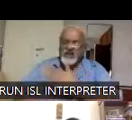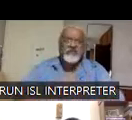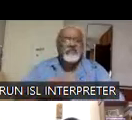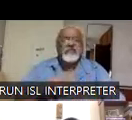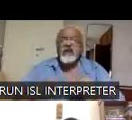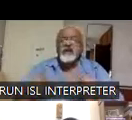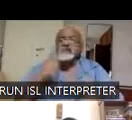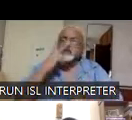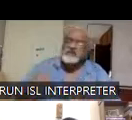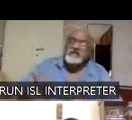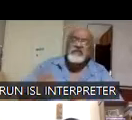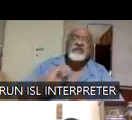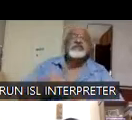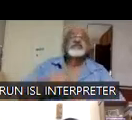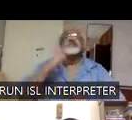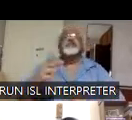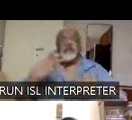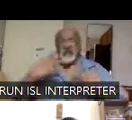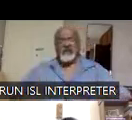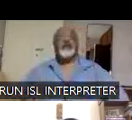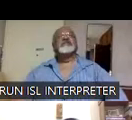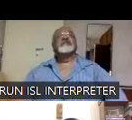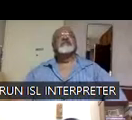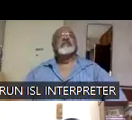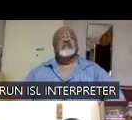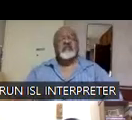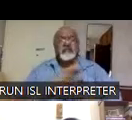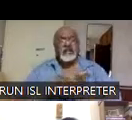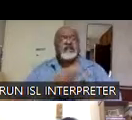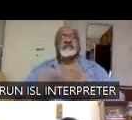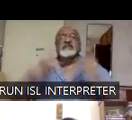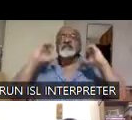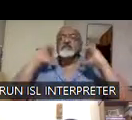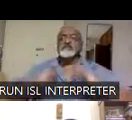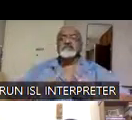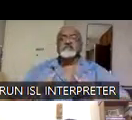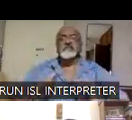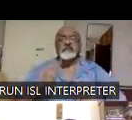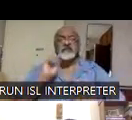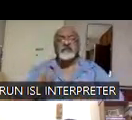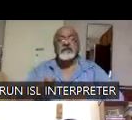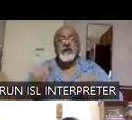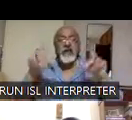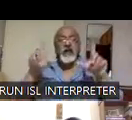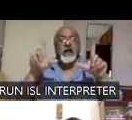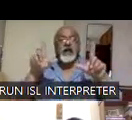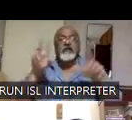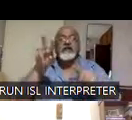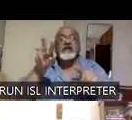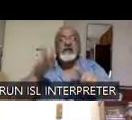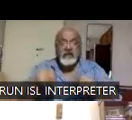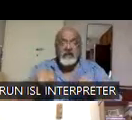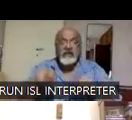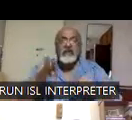looks at you, you must be so well dressed, so nicely groomed that they are stuck at your face. First, they look at